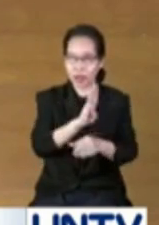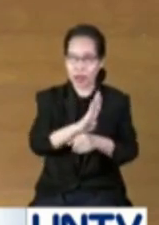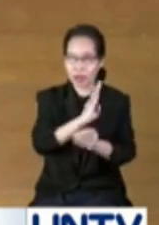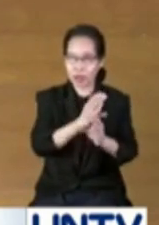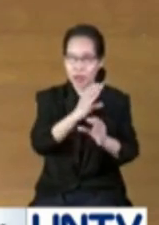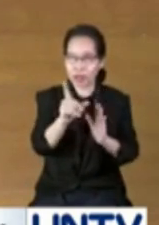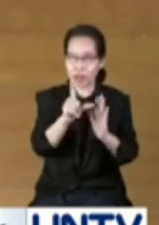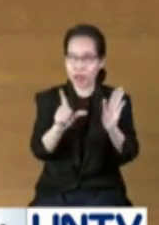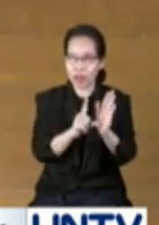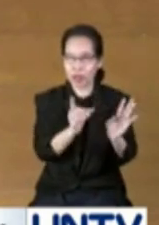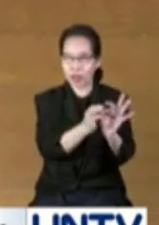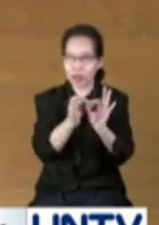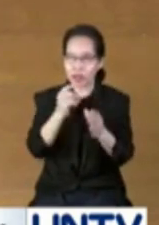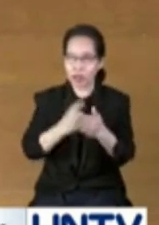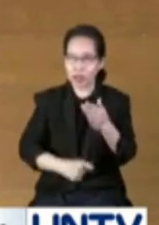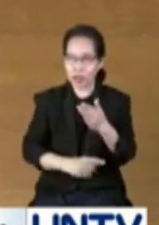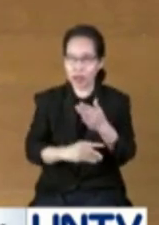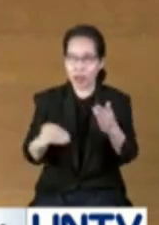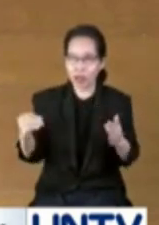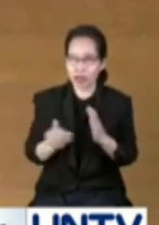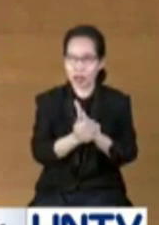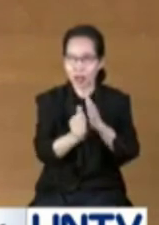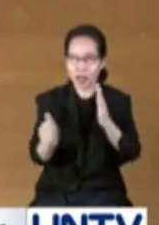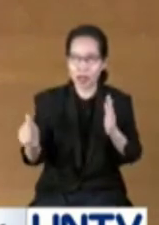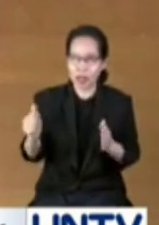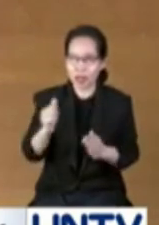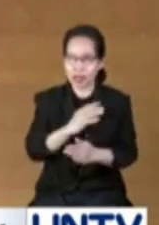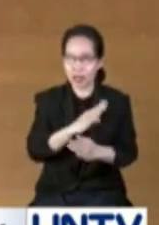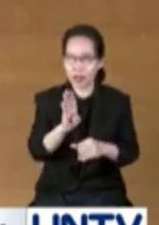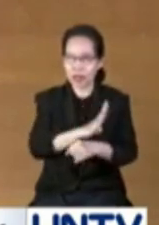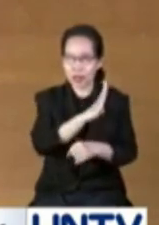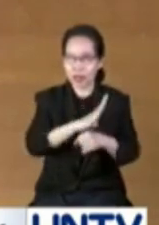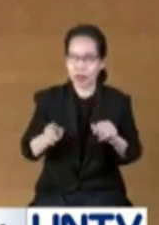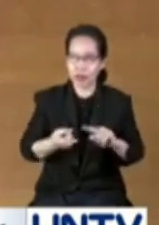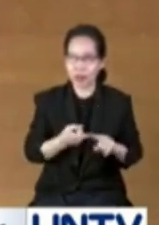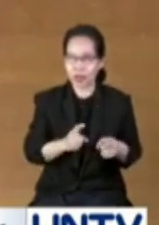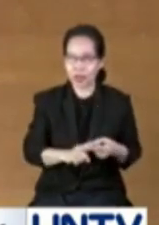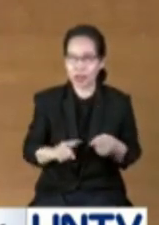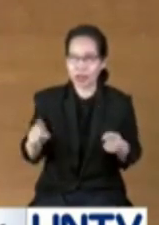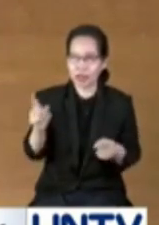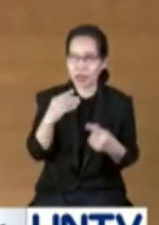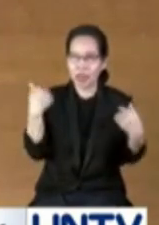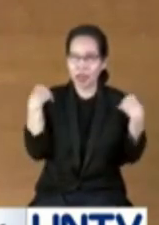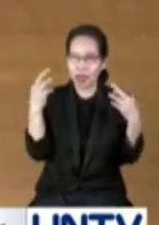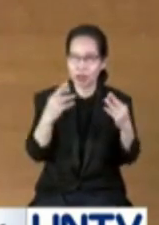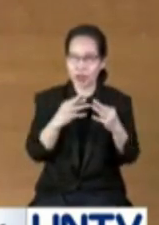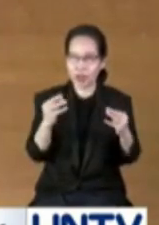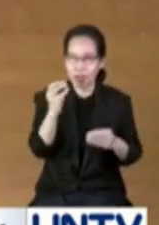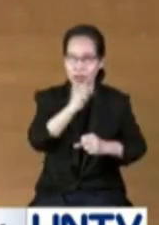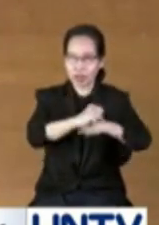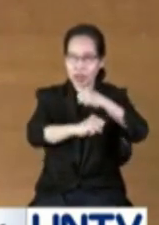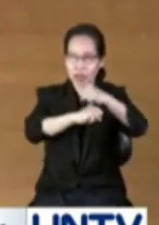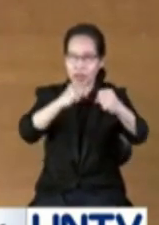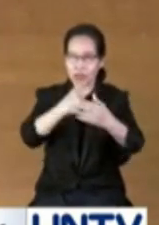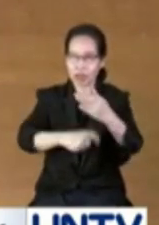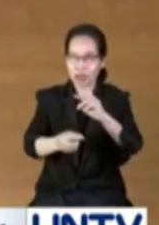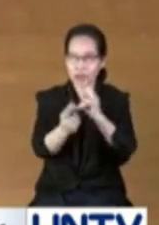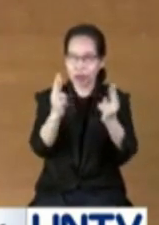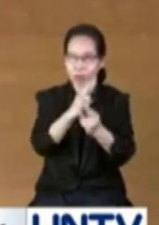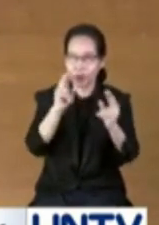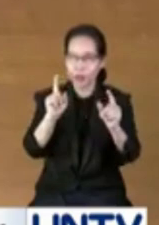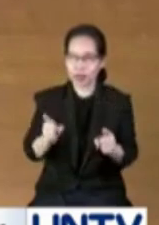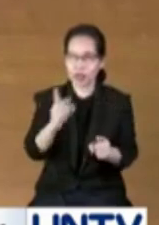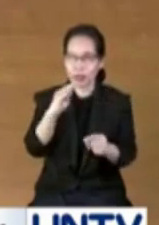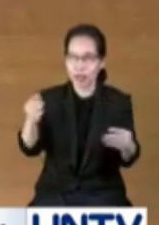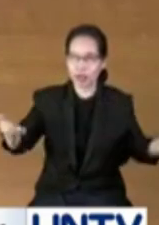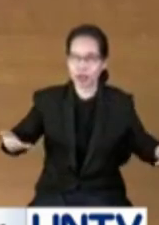tax and incentive schemes equitable and business friendly. There are more structural tax reforms that must be introduced to